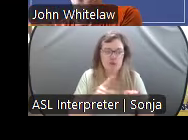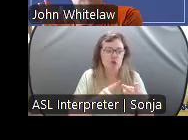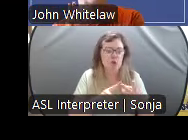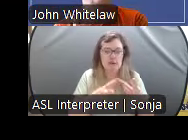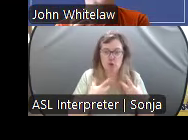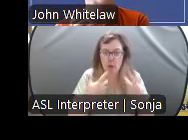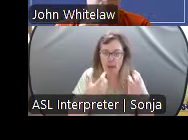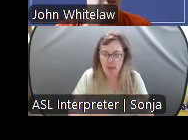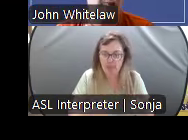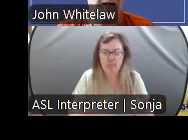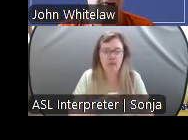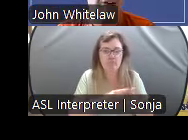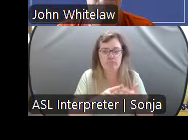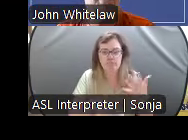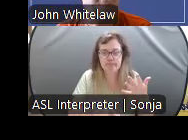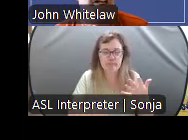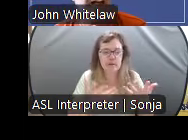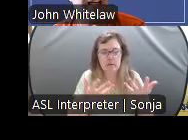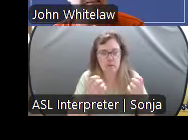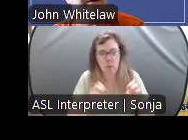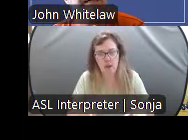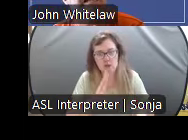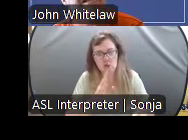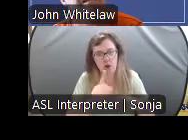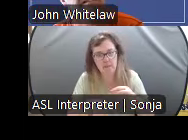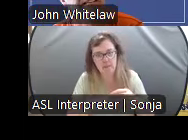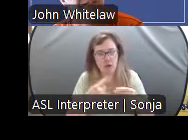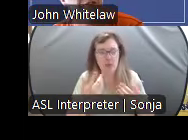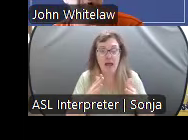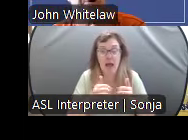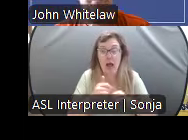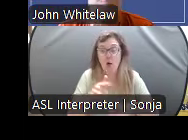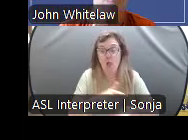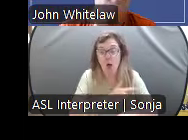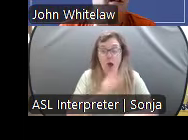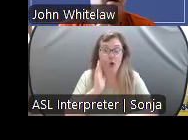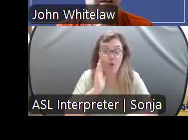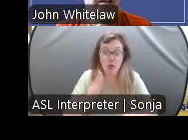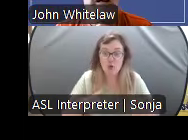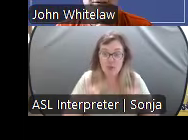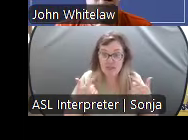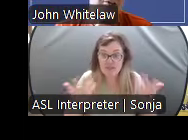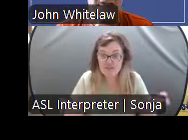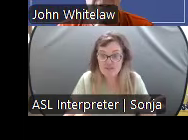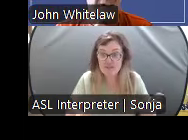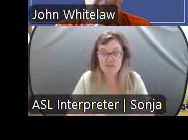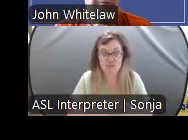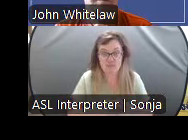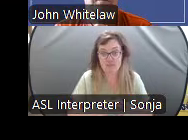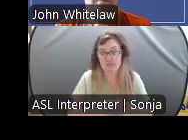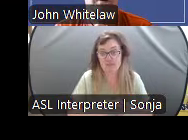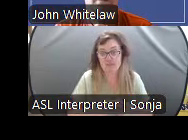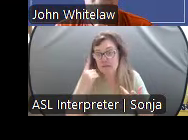and a topic no one wants to talk about, longevity expectations. To be blunt, what does that mean? How long you think you're going to